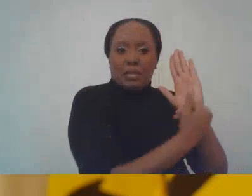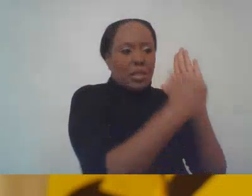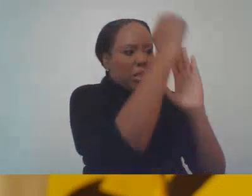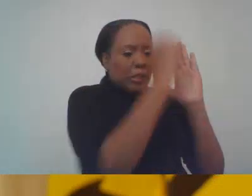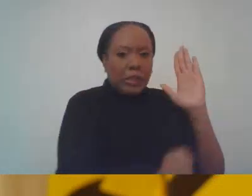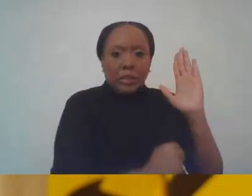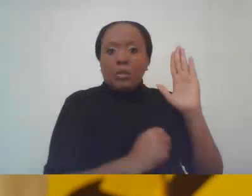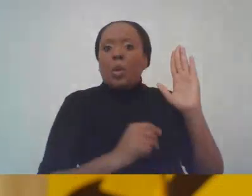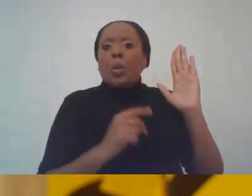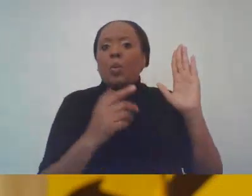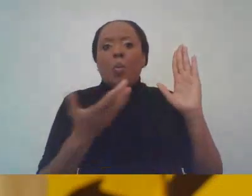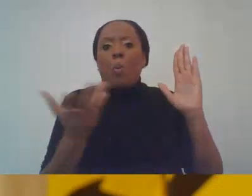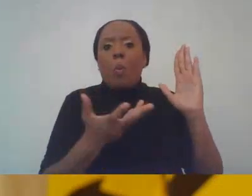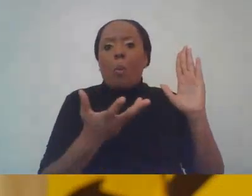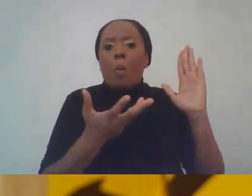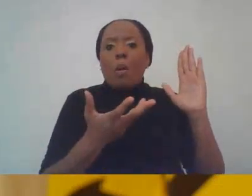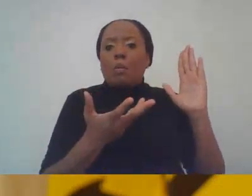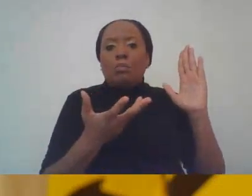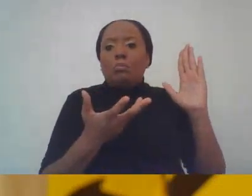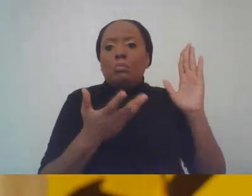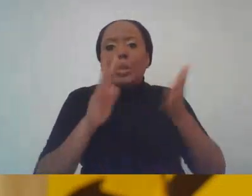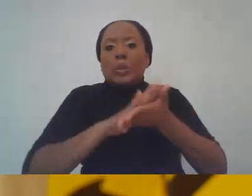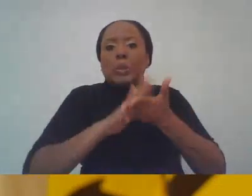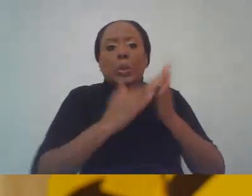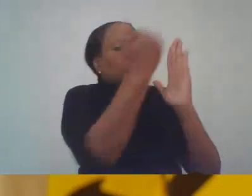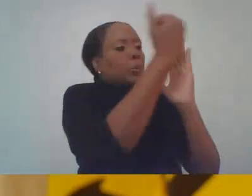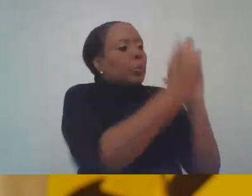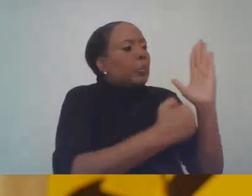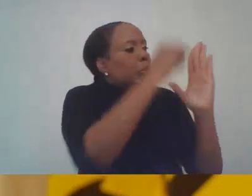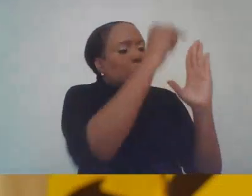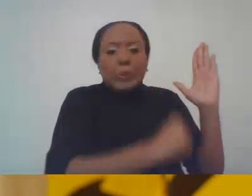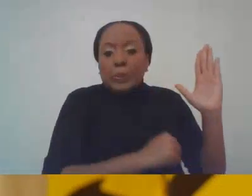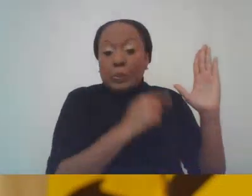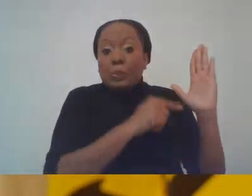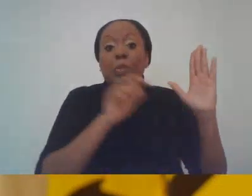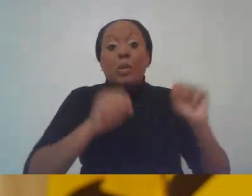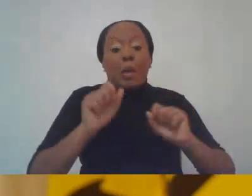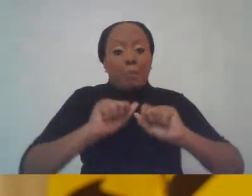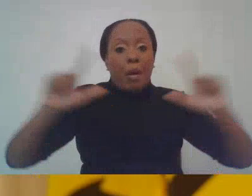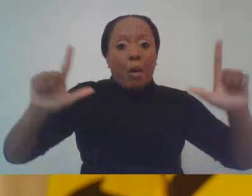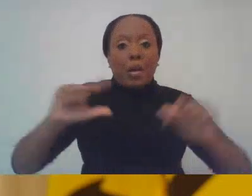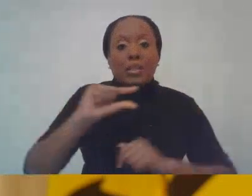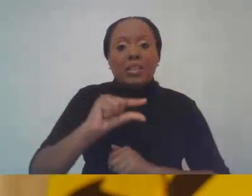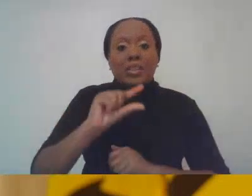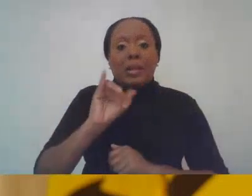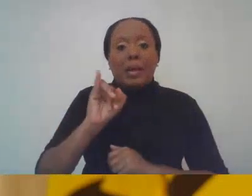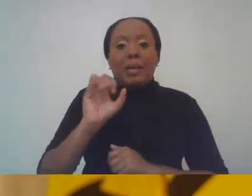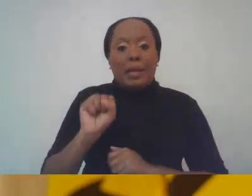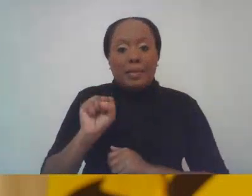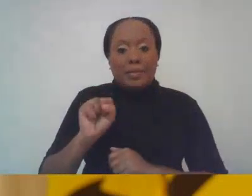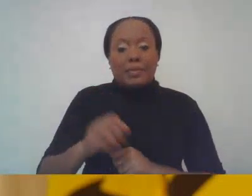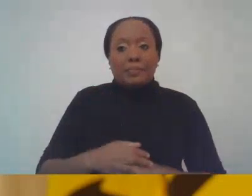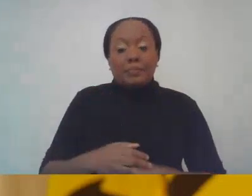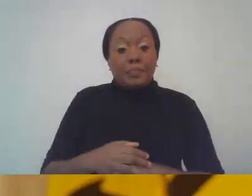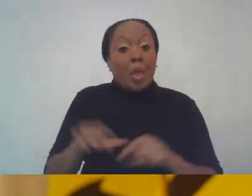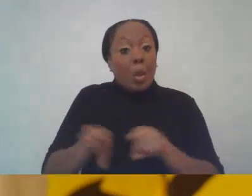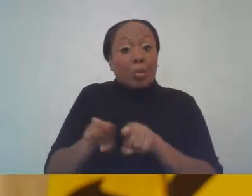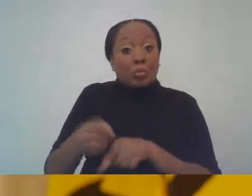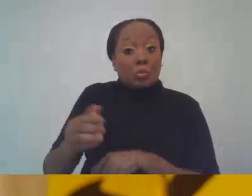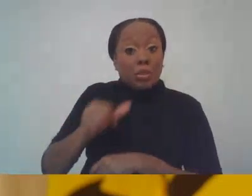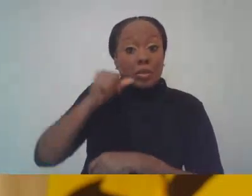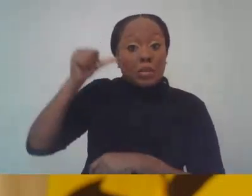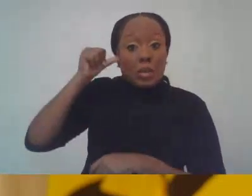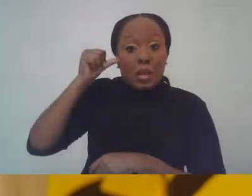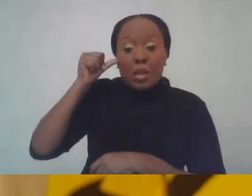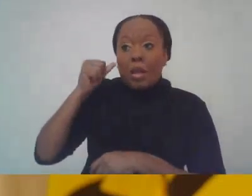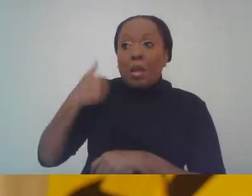shelters is available on the gisbarbados.com website. We've also started to haul up the boats from yesterday,